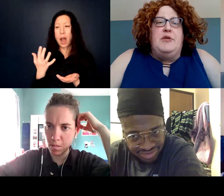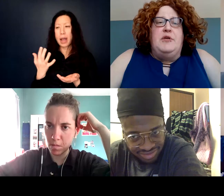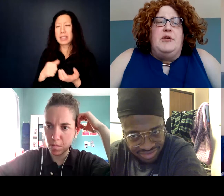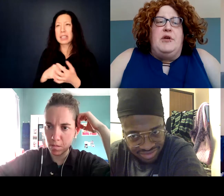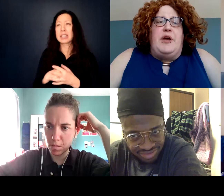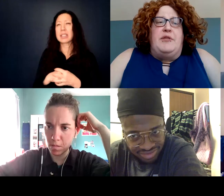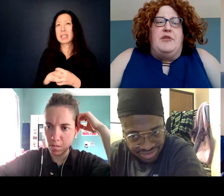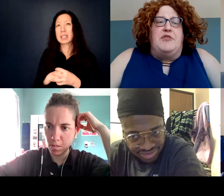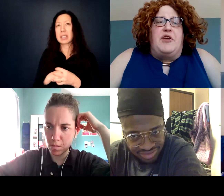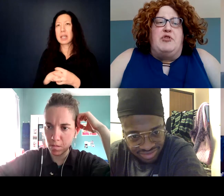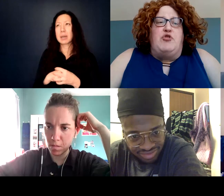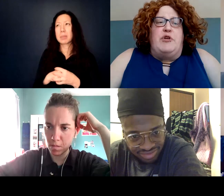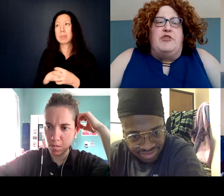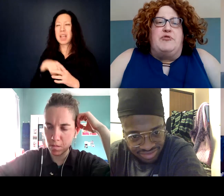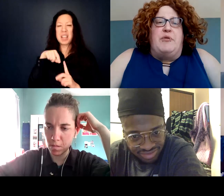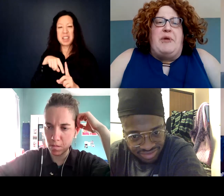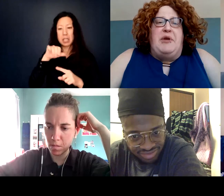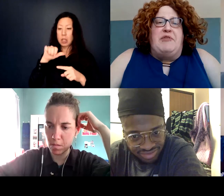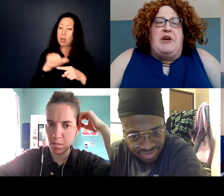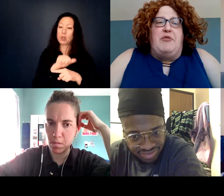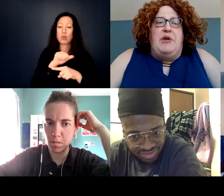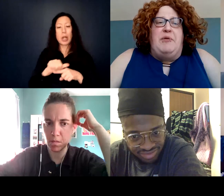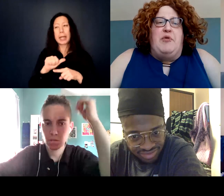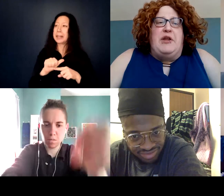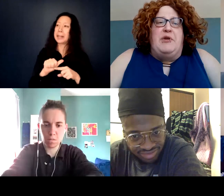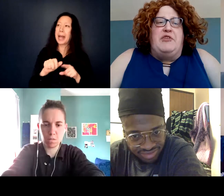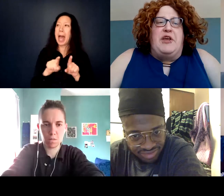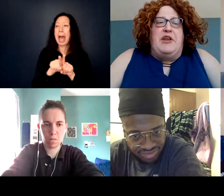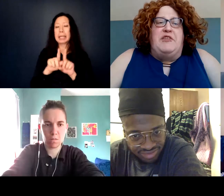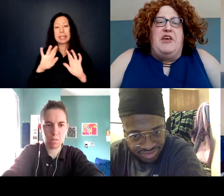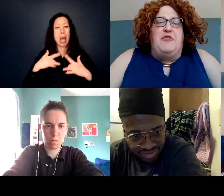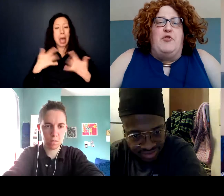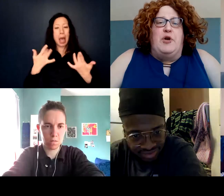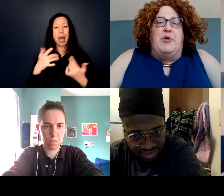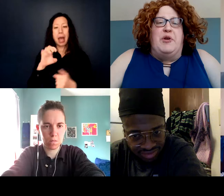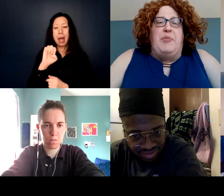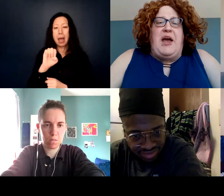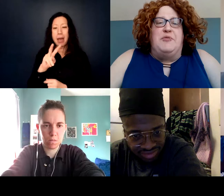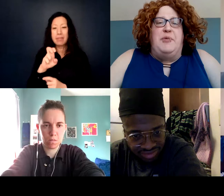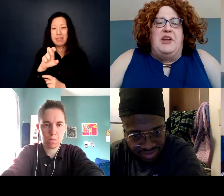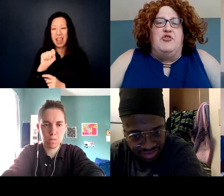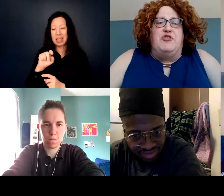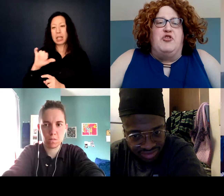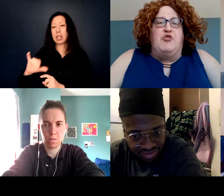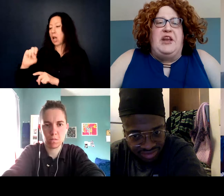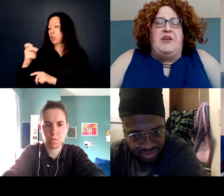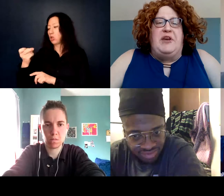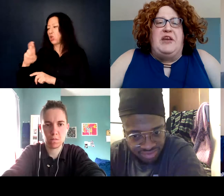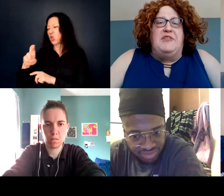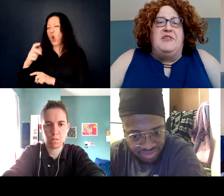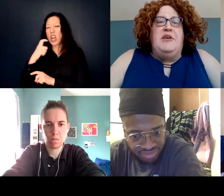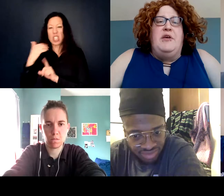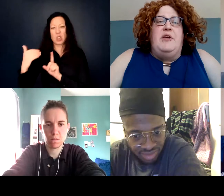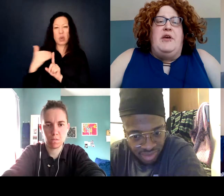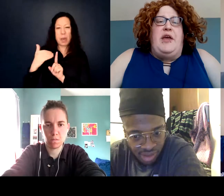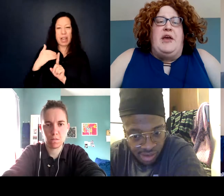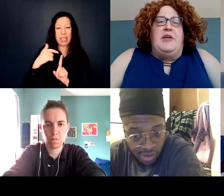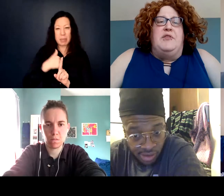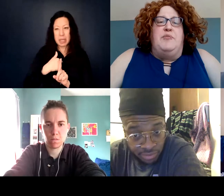it, this is kind of what Shore just reminded me of, how do we kind of take it forward past being just a training